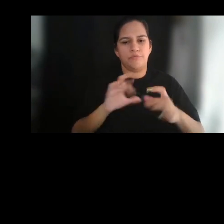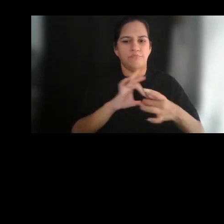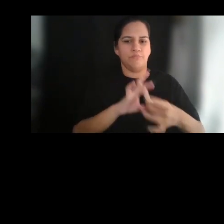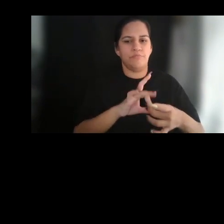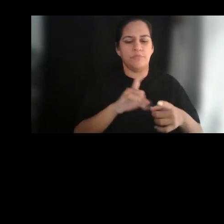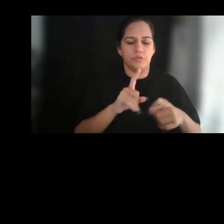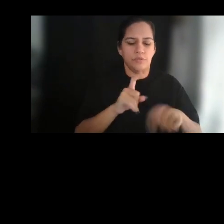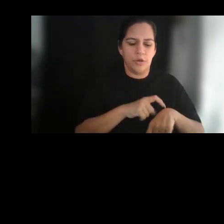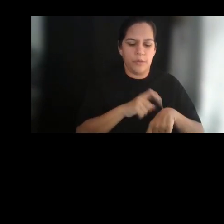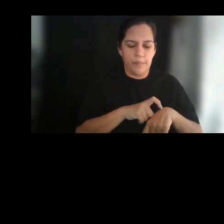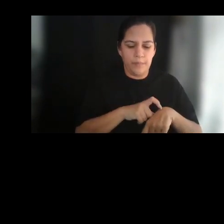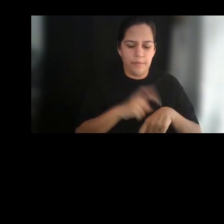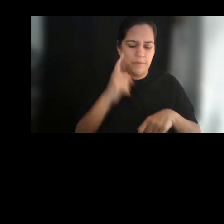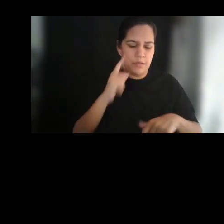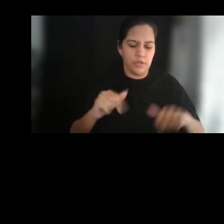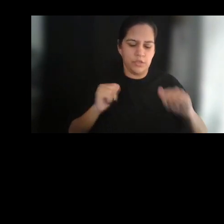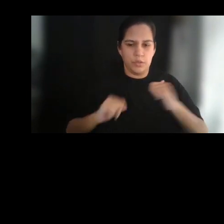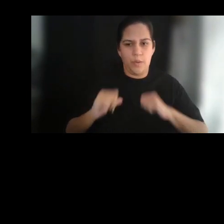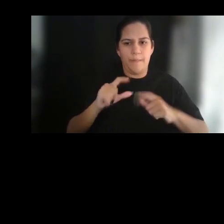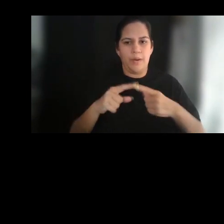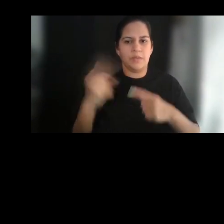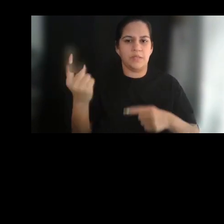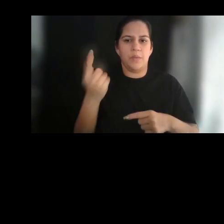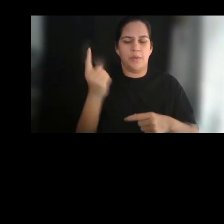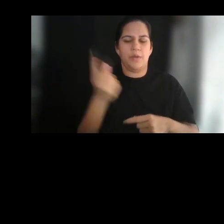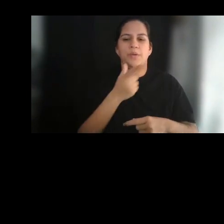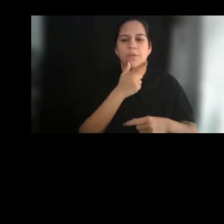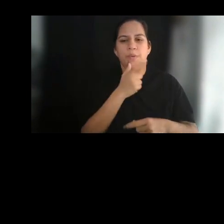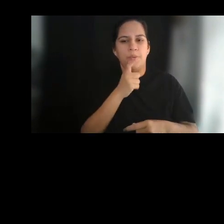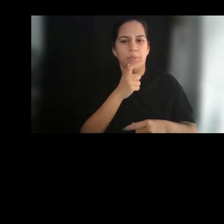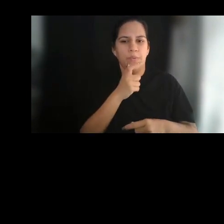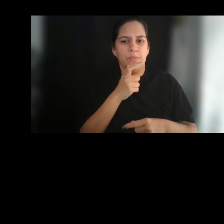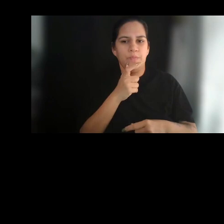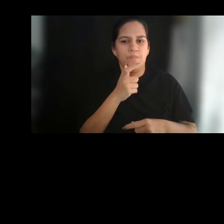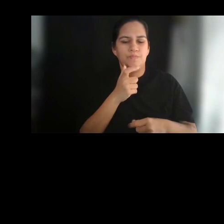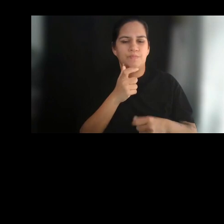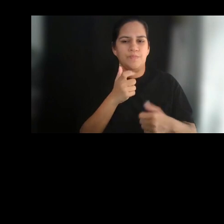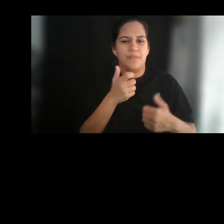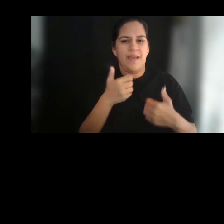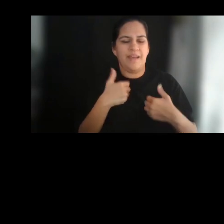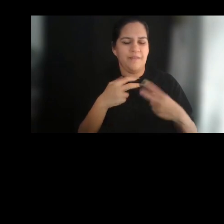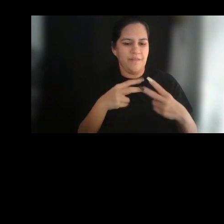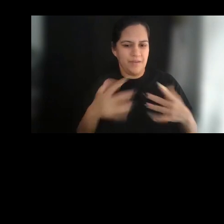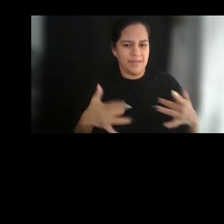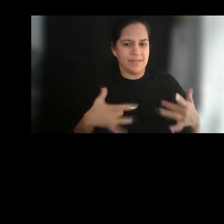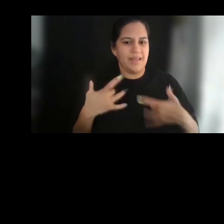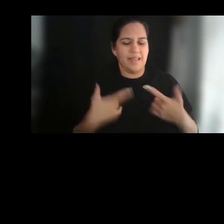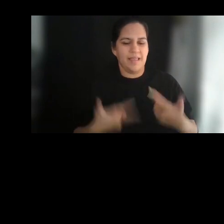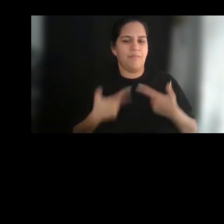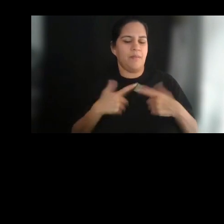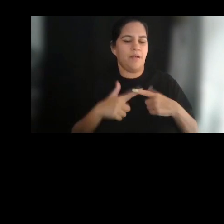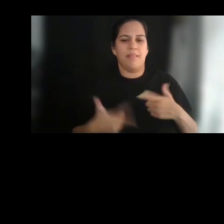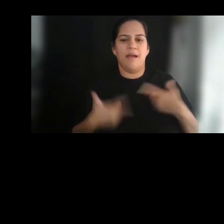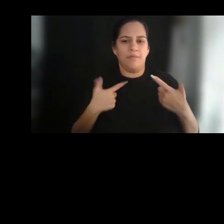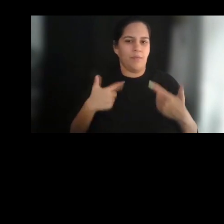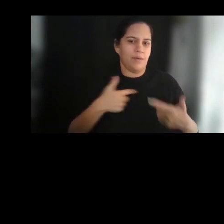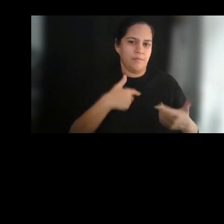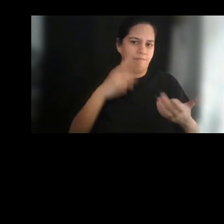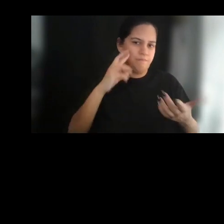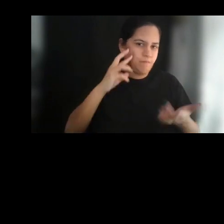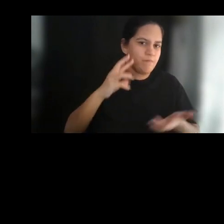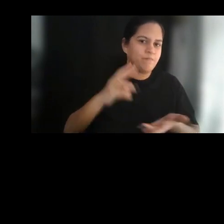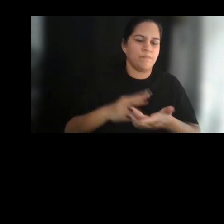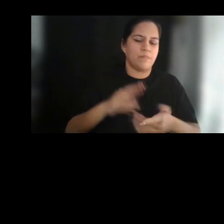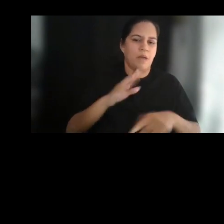about someone who has had a very exciting life, but a life that we have witnessed on many, many